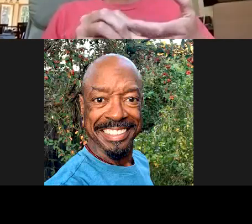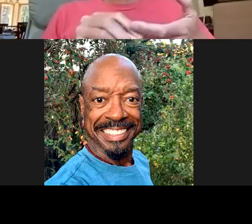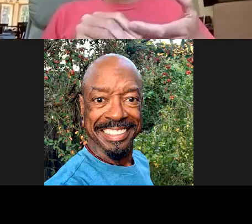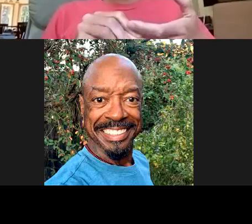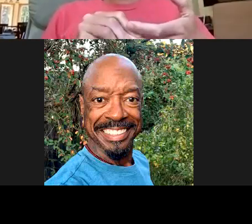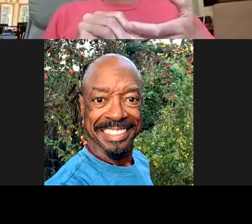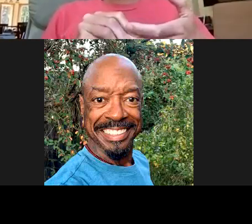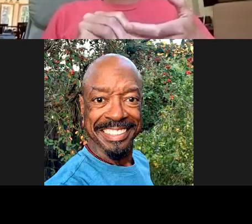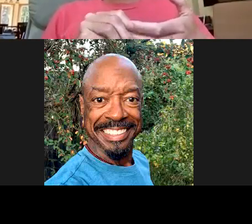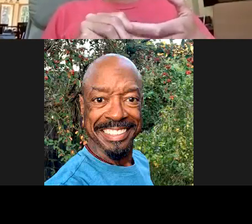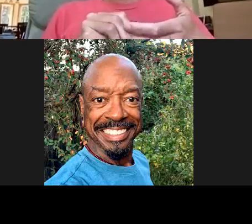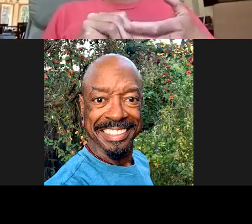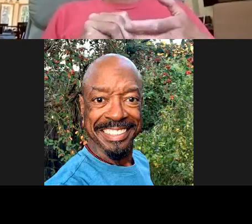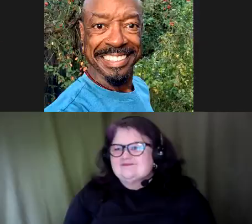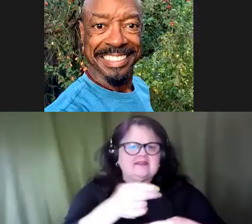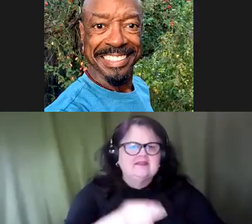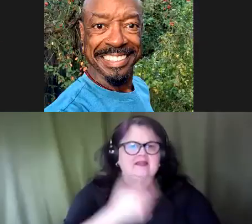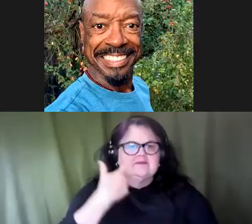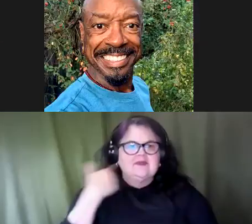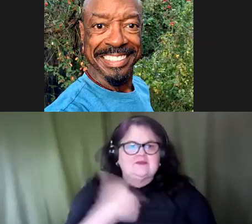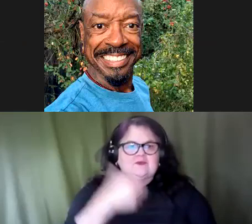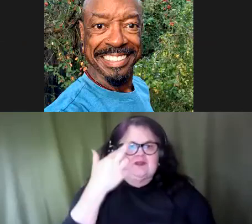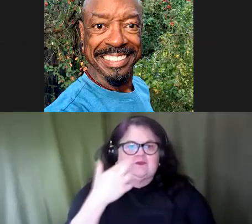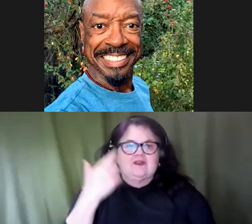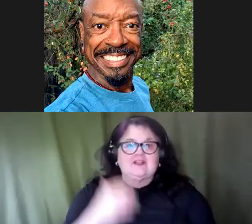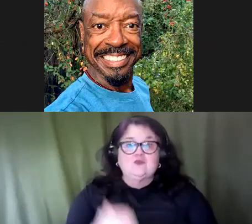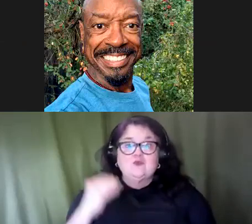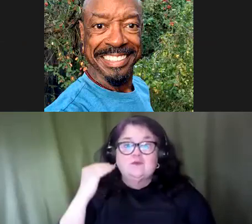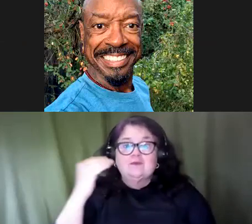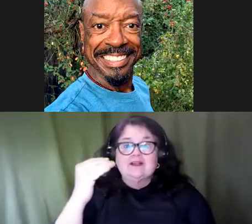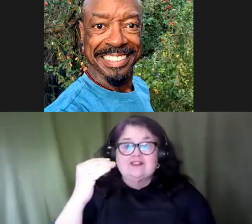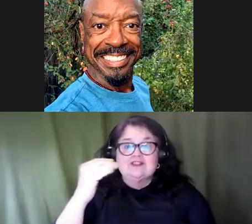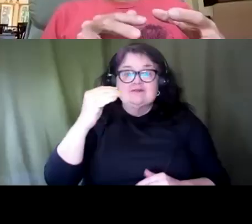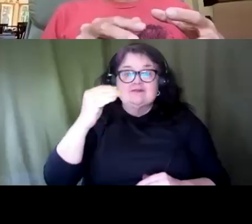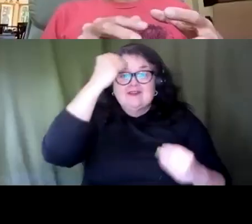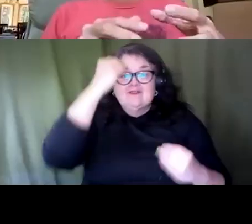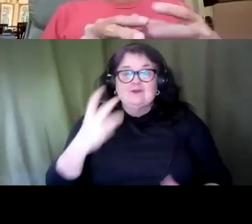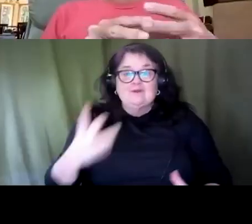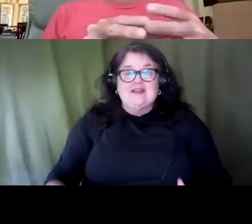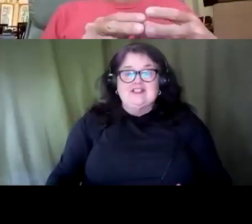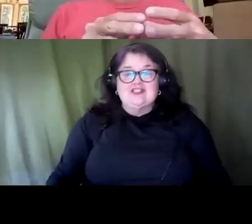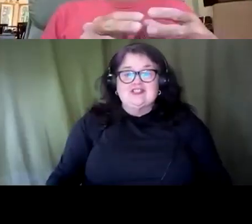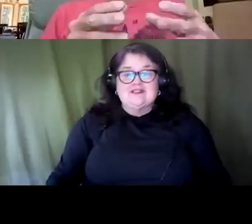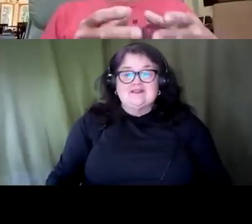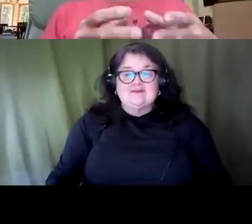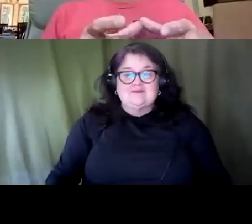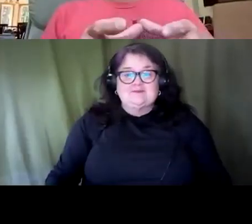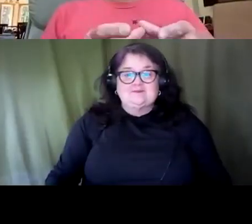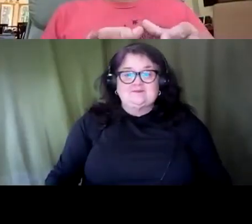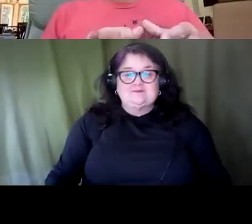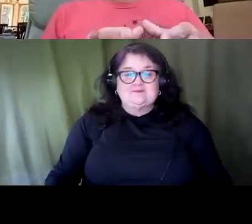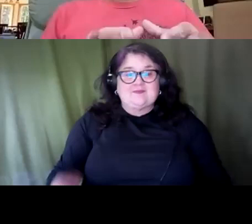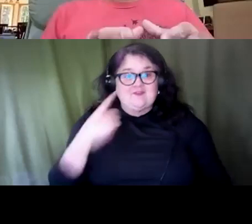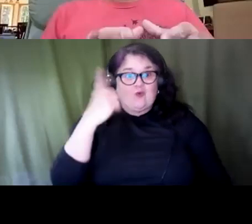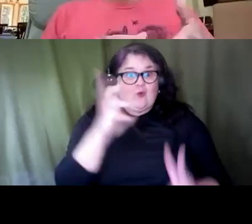that talks through them, only because we realize it's almost like too much information for this one workshop. But the short